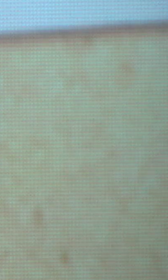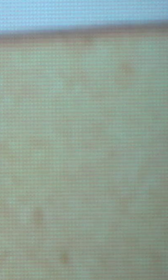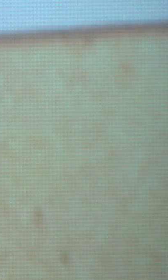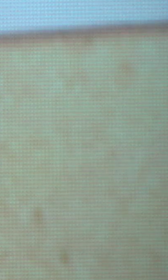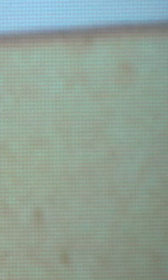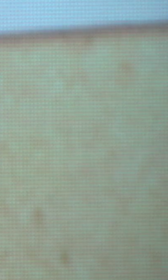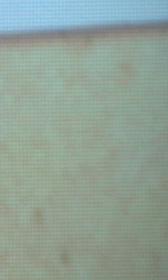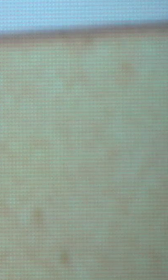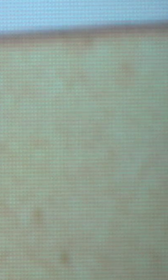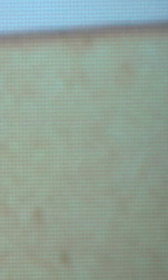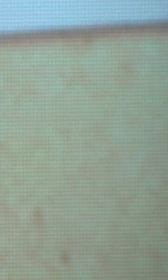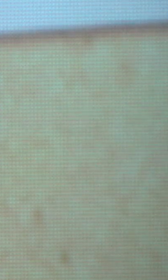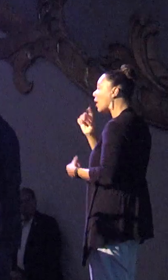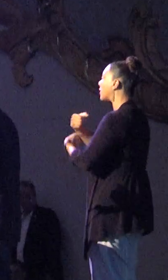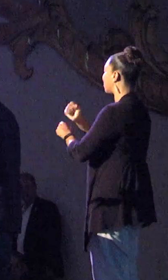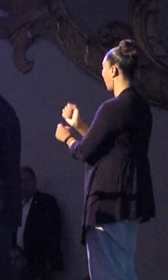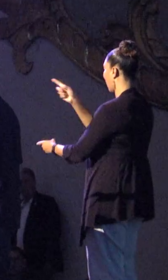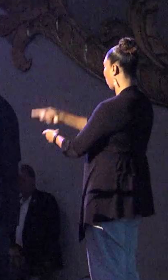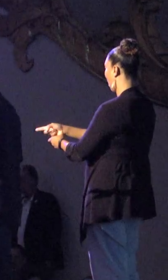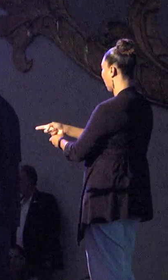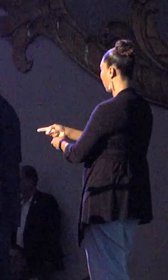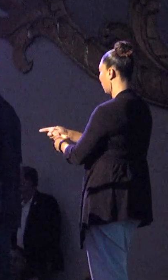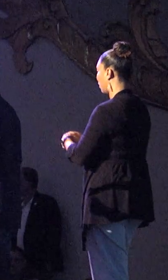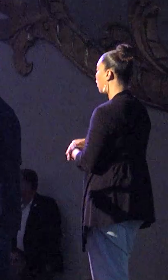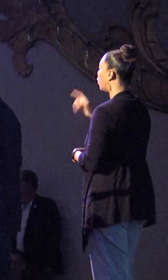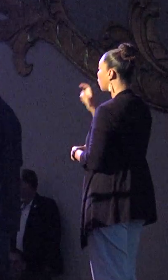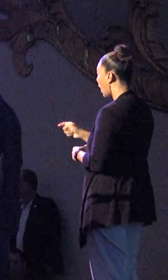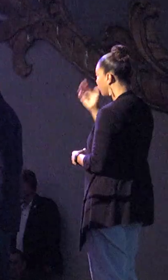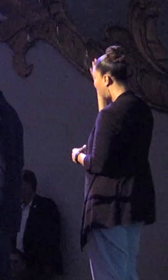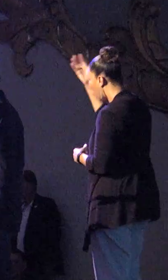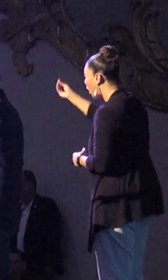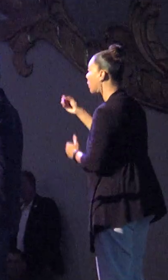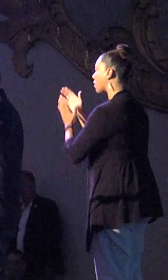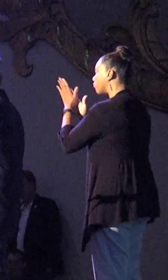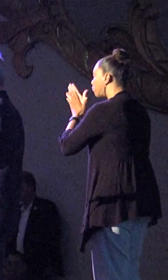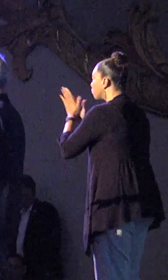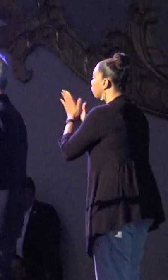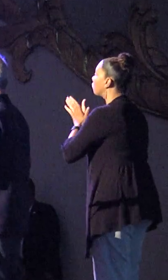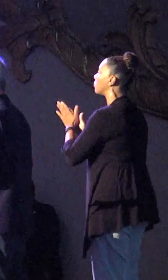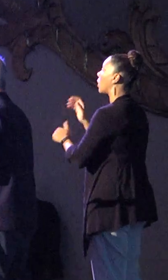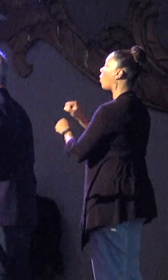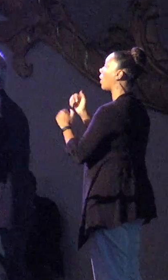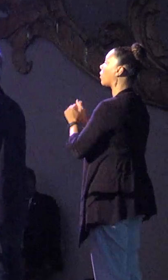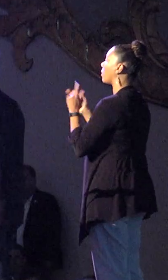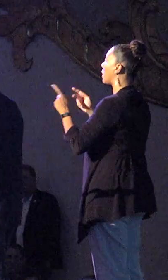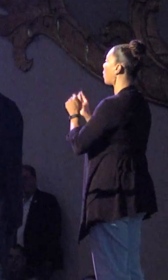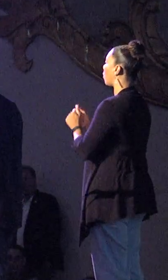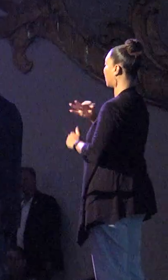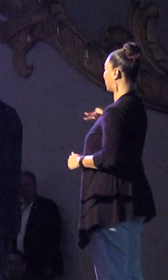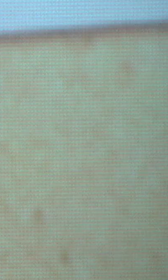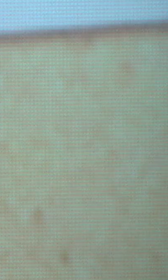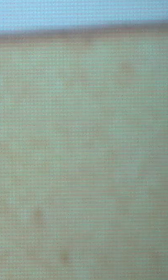is right if you make it right. And you have to be out there and look at when people are wearing T-shirts saying a credible